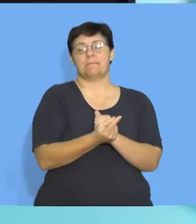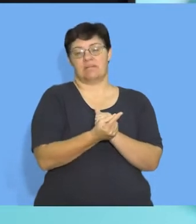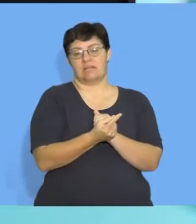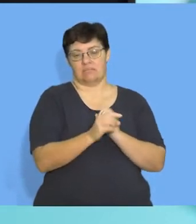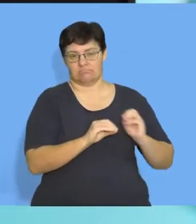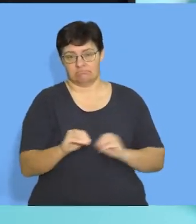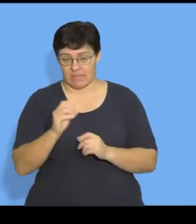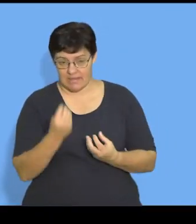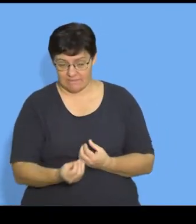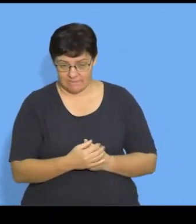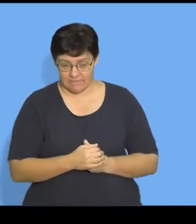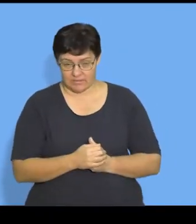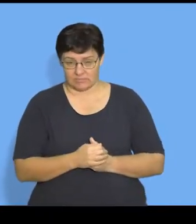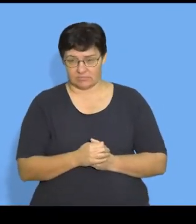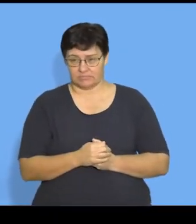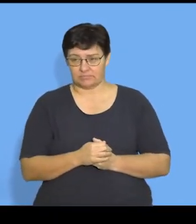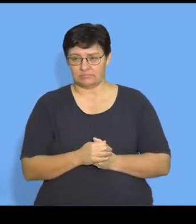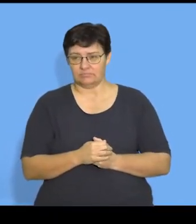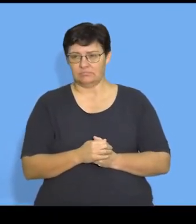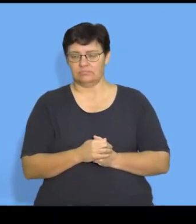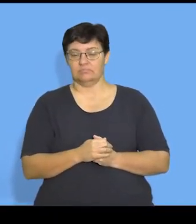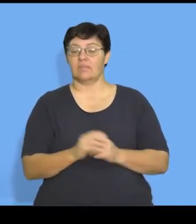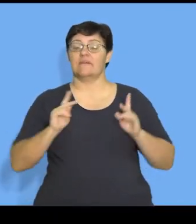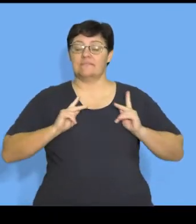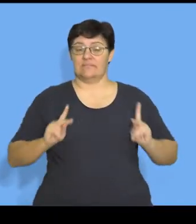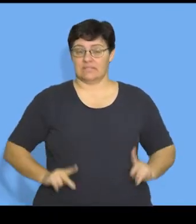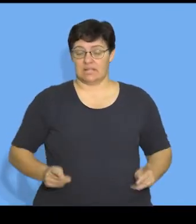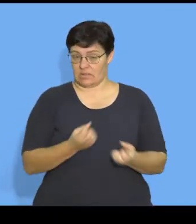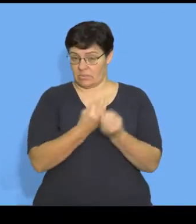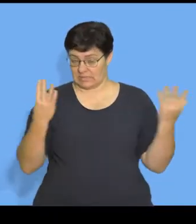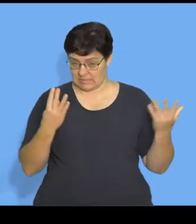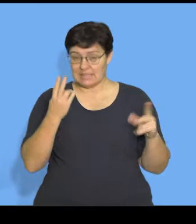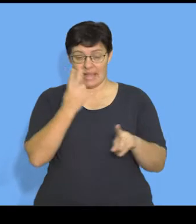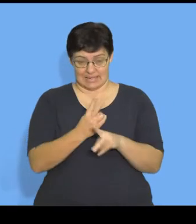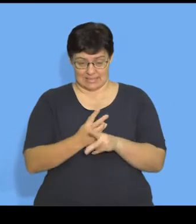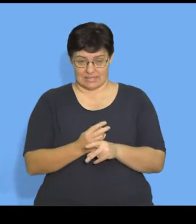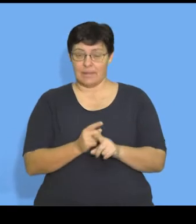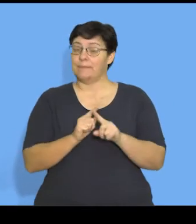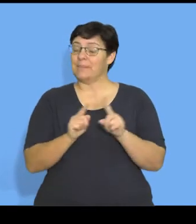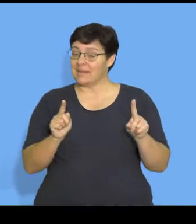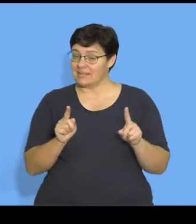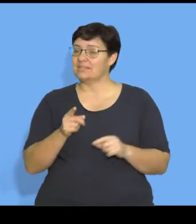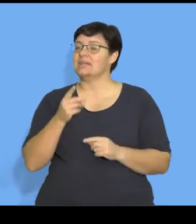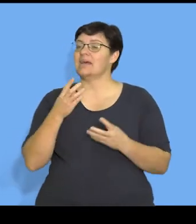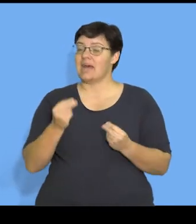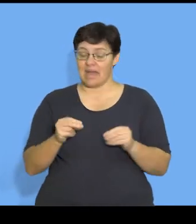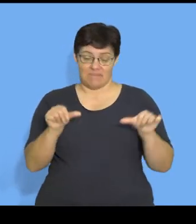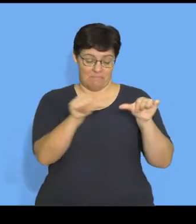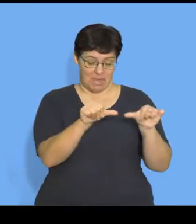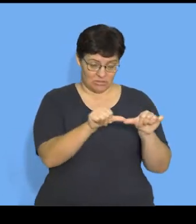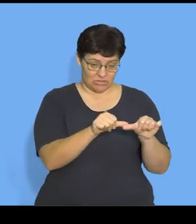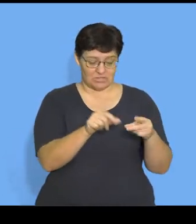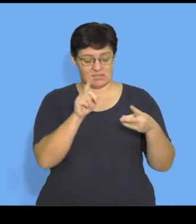okay? So a vector is a physical quantity again that has